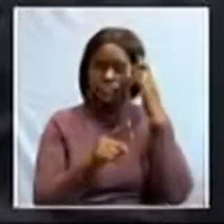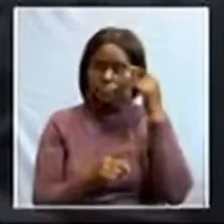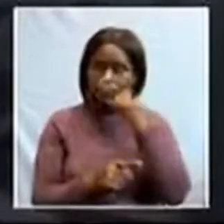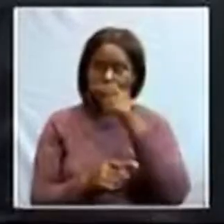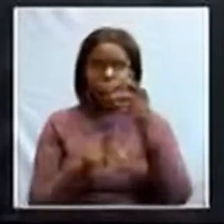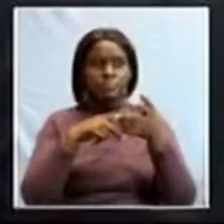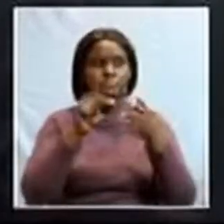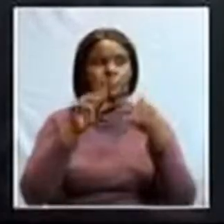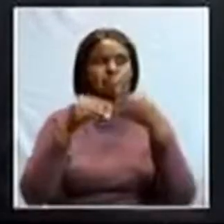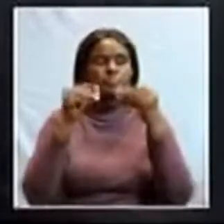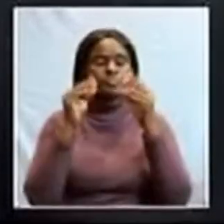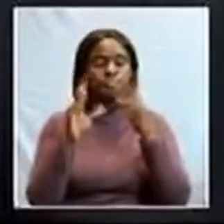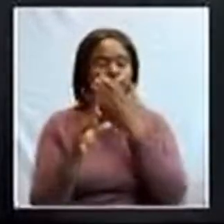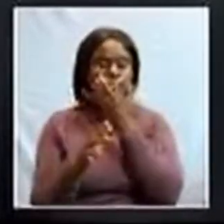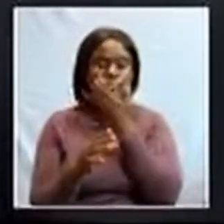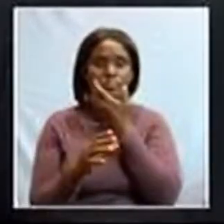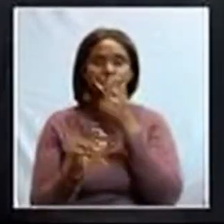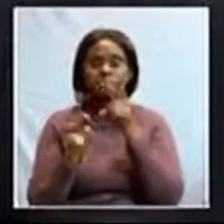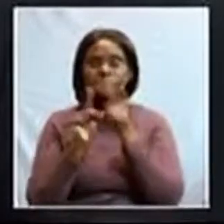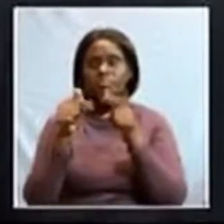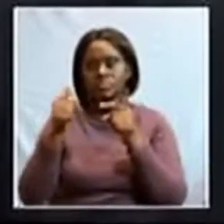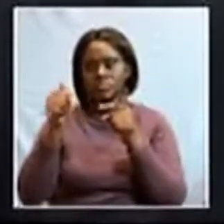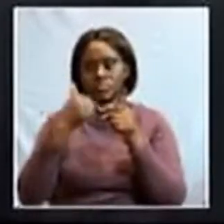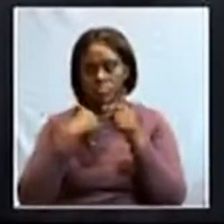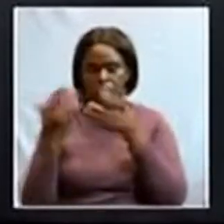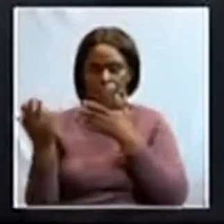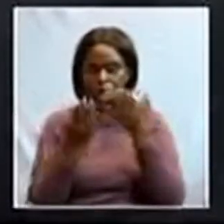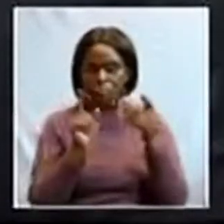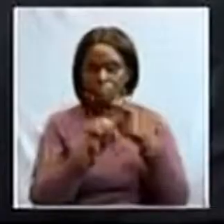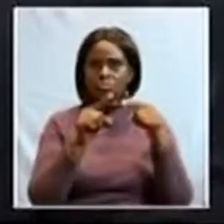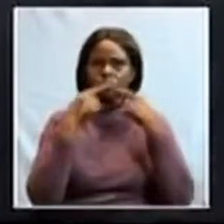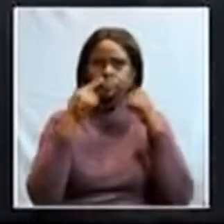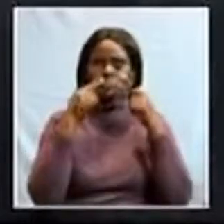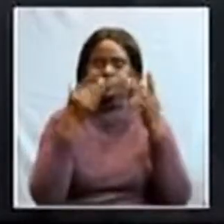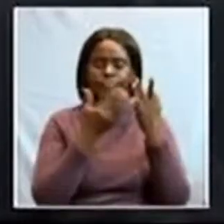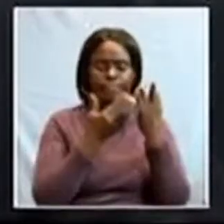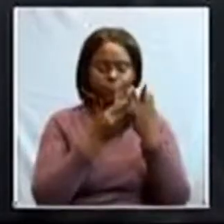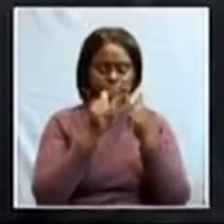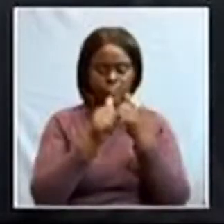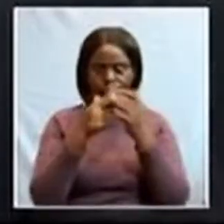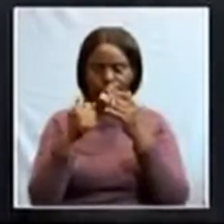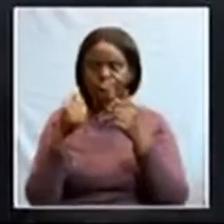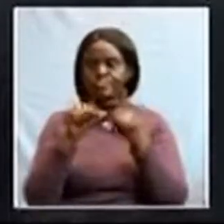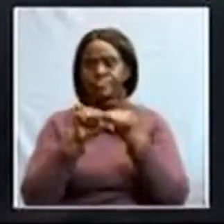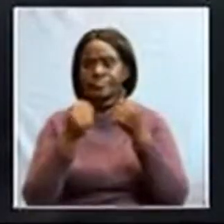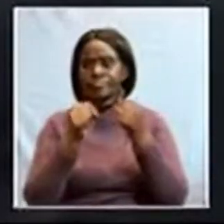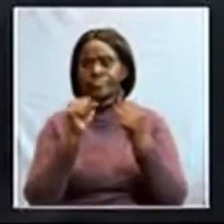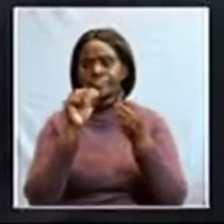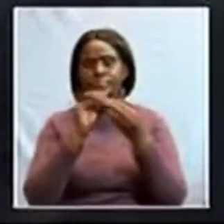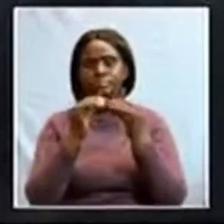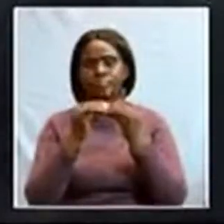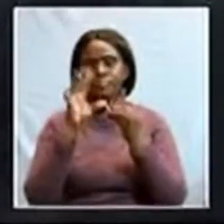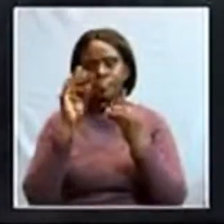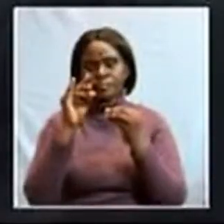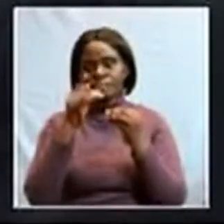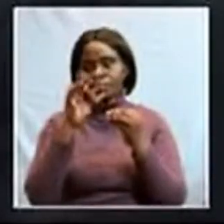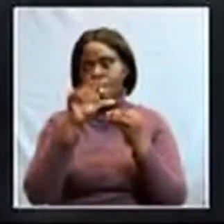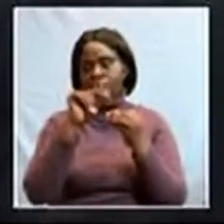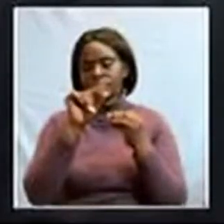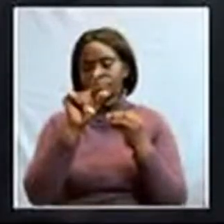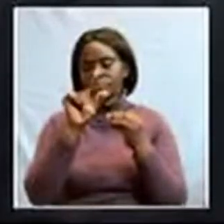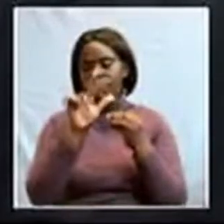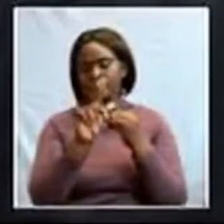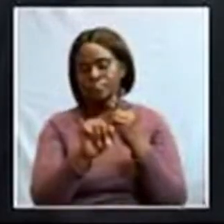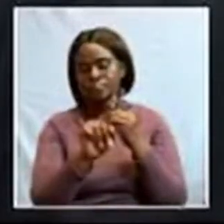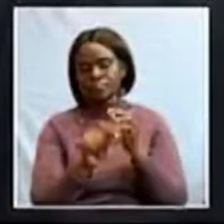you pay suppliers? And yourselves, you have brought the circular here, which you abrogated, the circular number 7 of 2023.